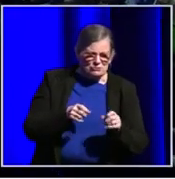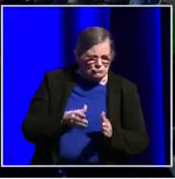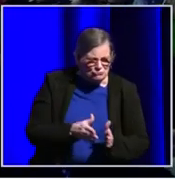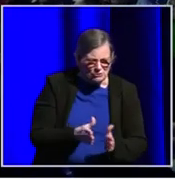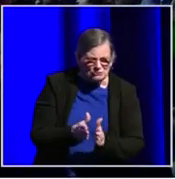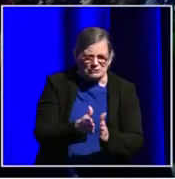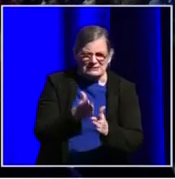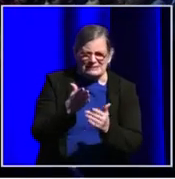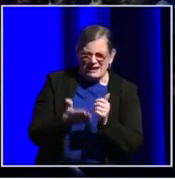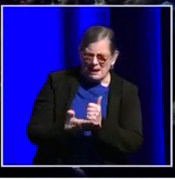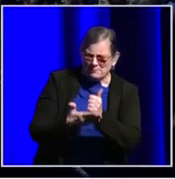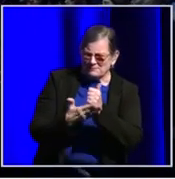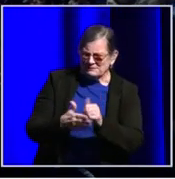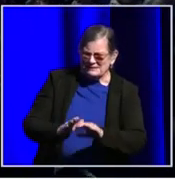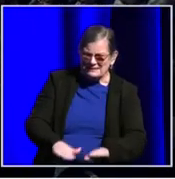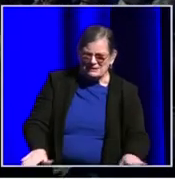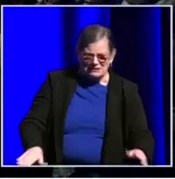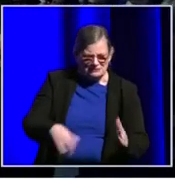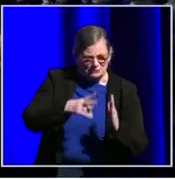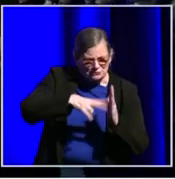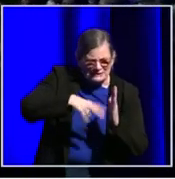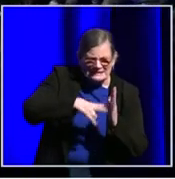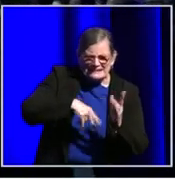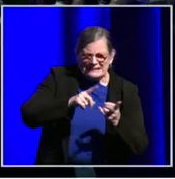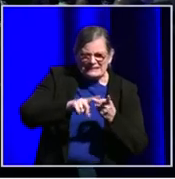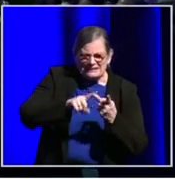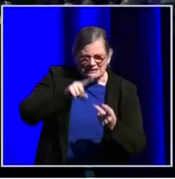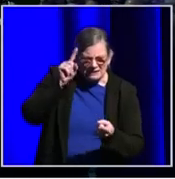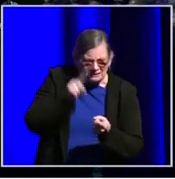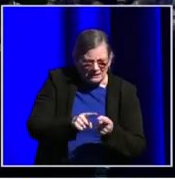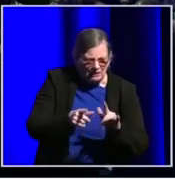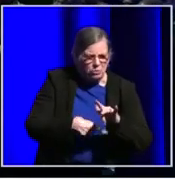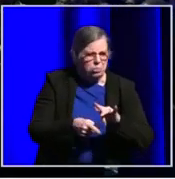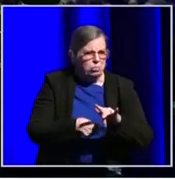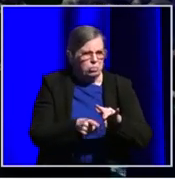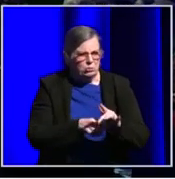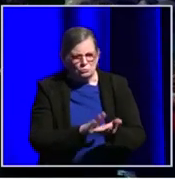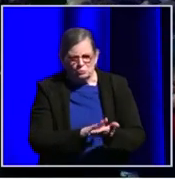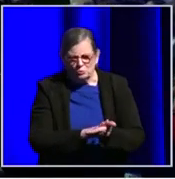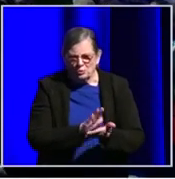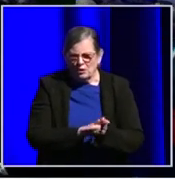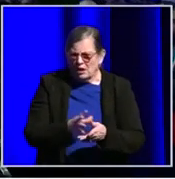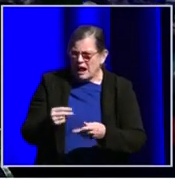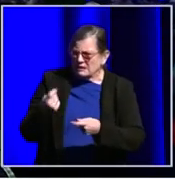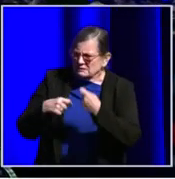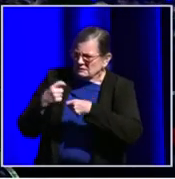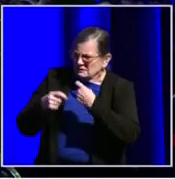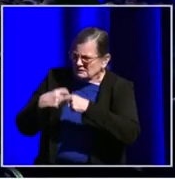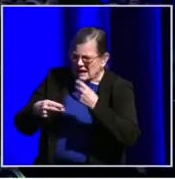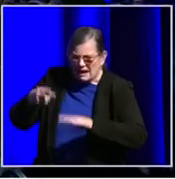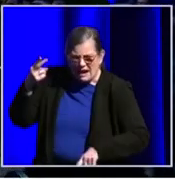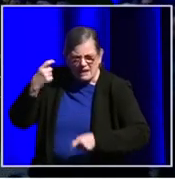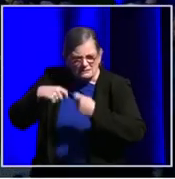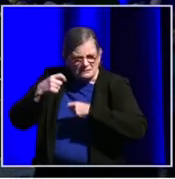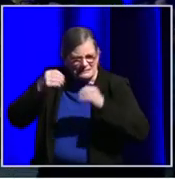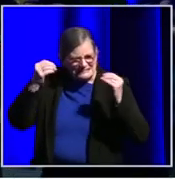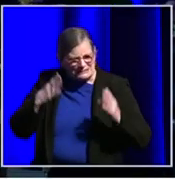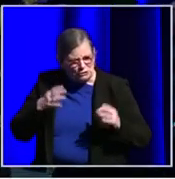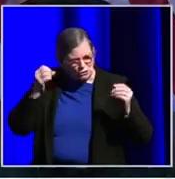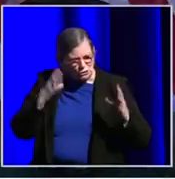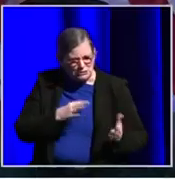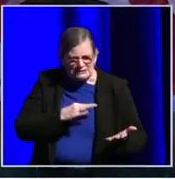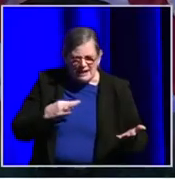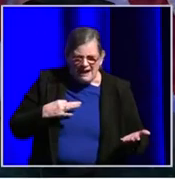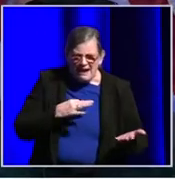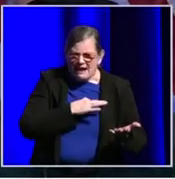literacy, reducing truancy, tackling teacher turnover, promoting budget stability in the individual schools,